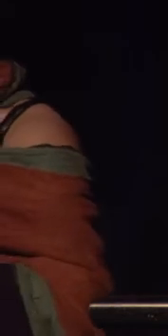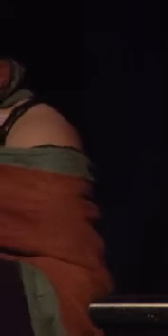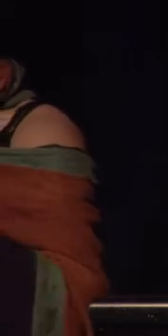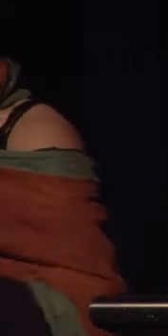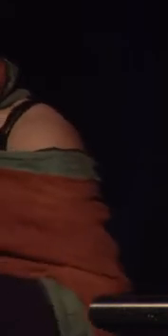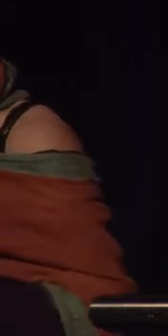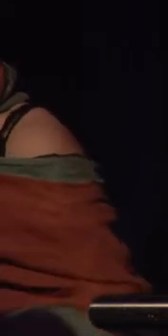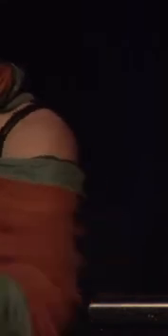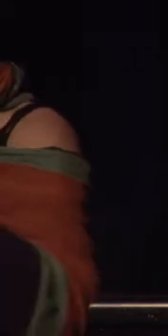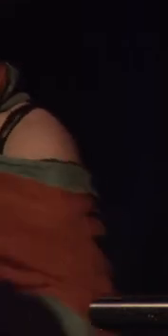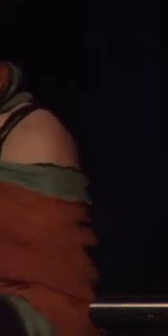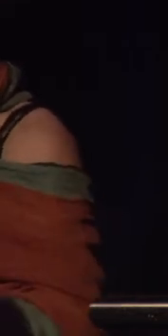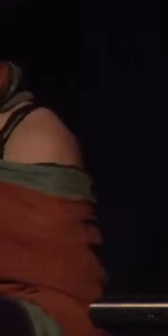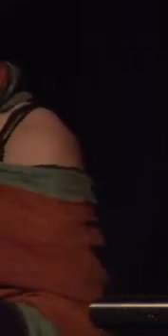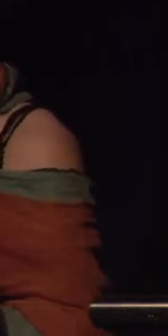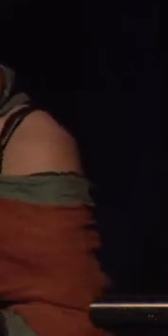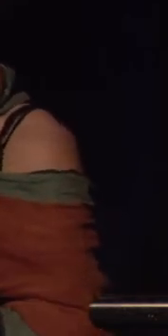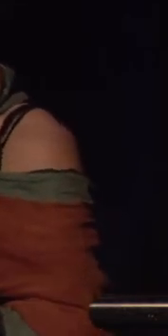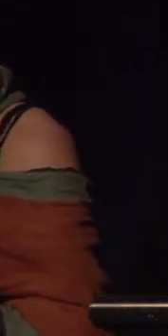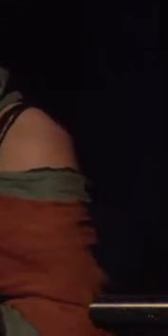making. We've got